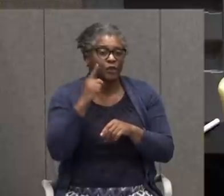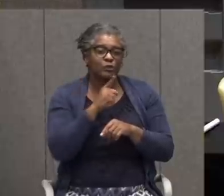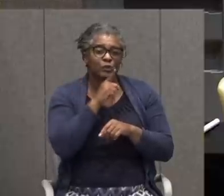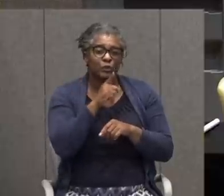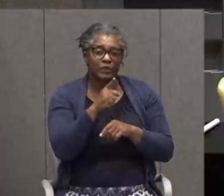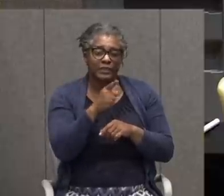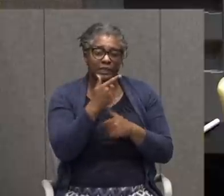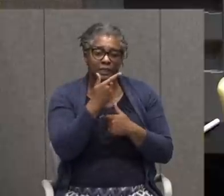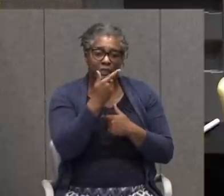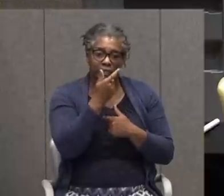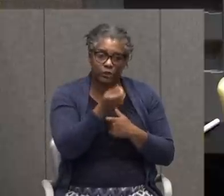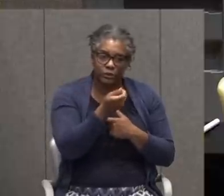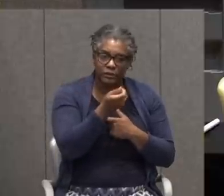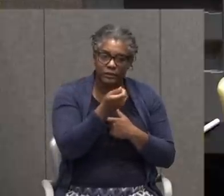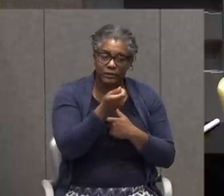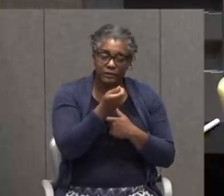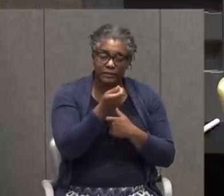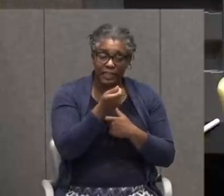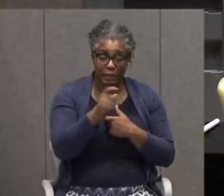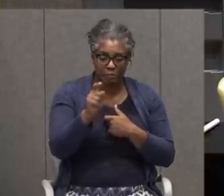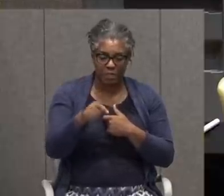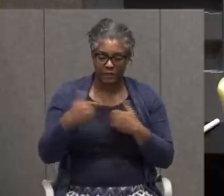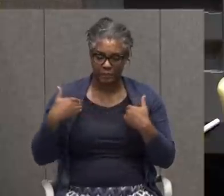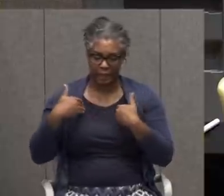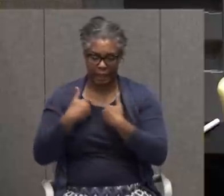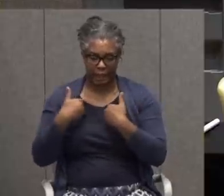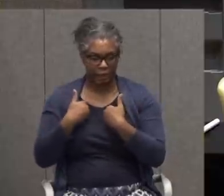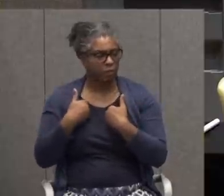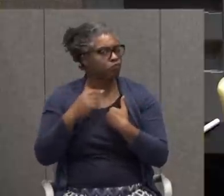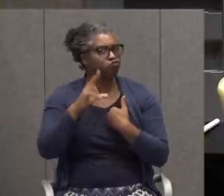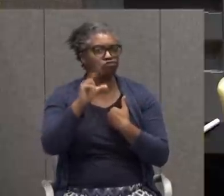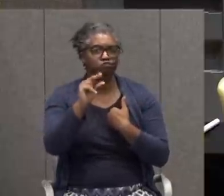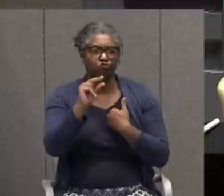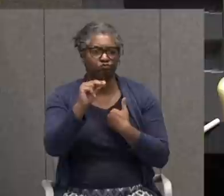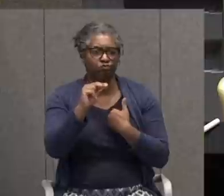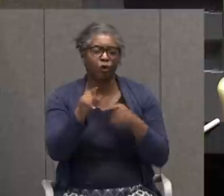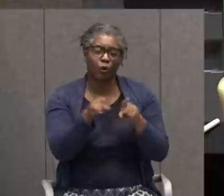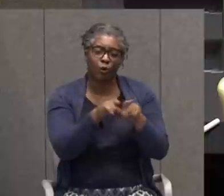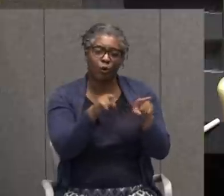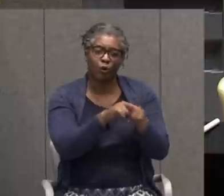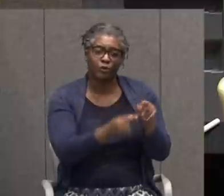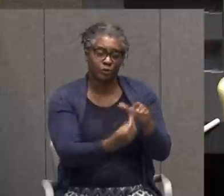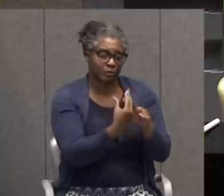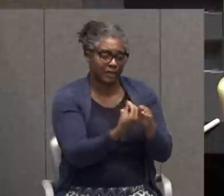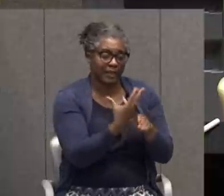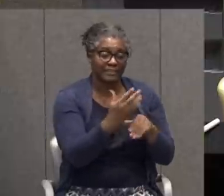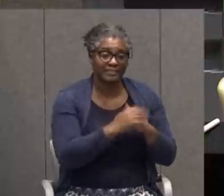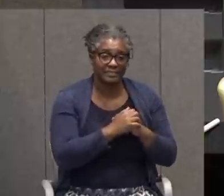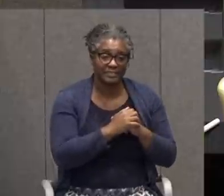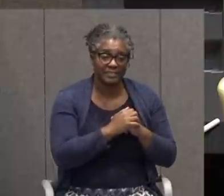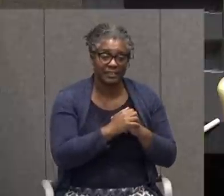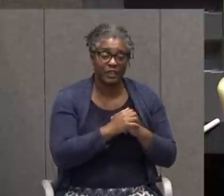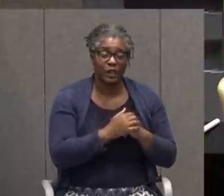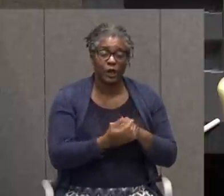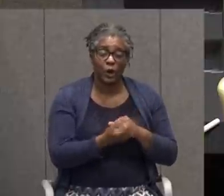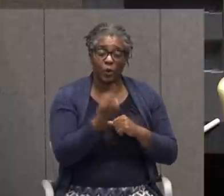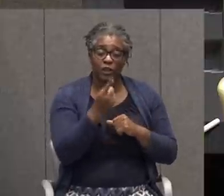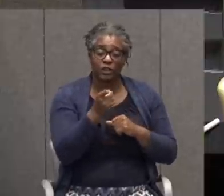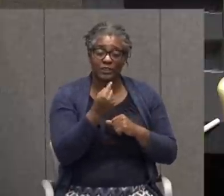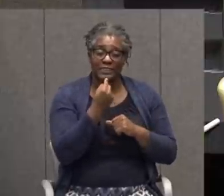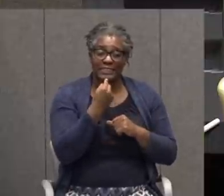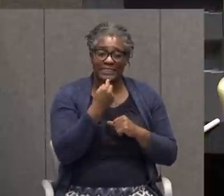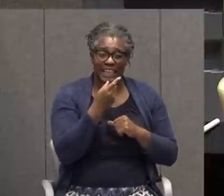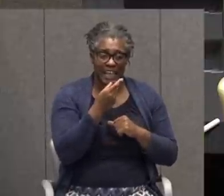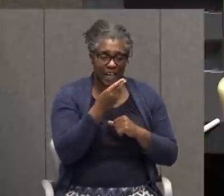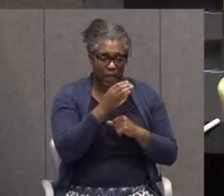an animal, that those plants are so important to us. And one of the words she said was a crinoid. I believe, I'm not